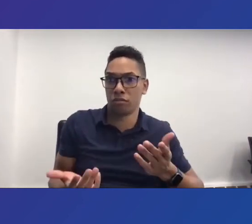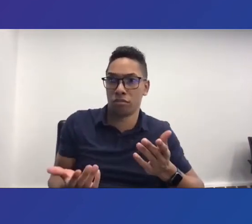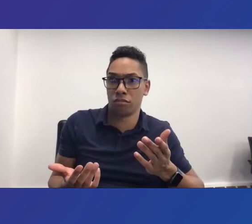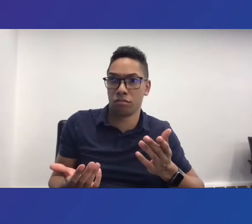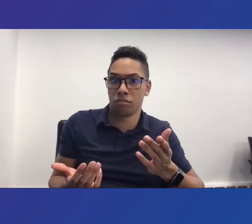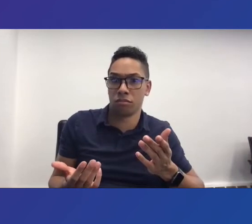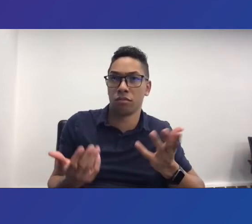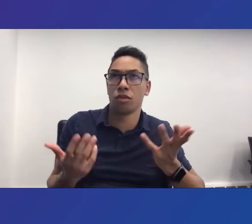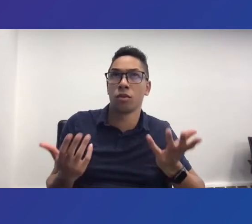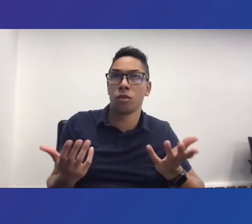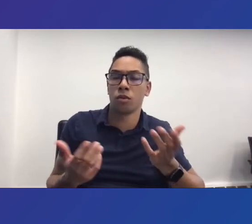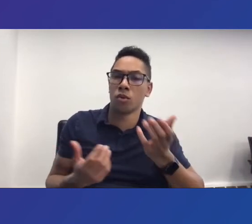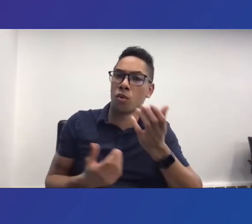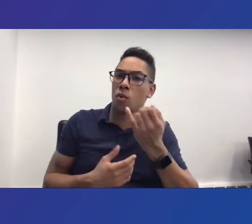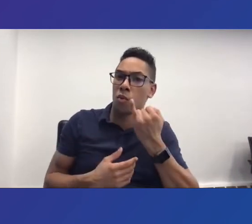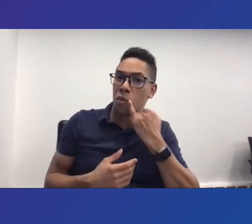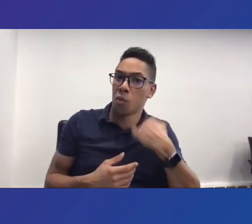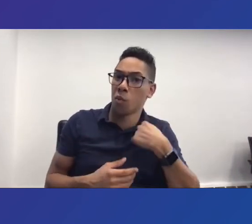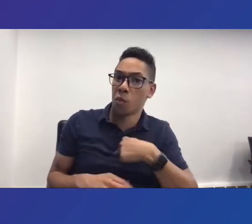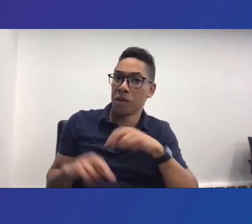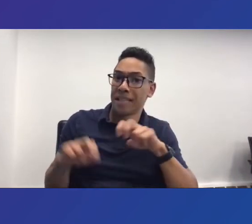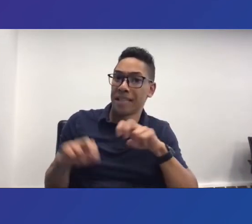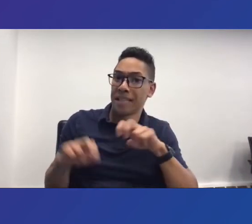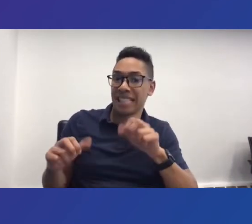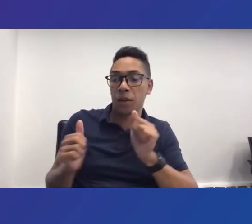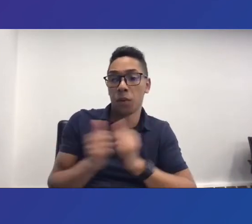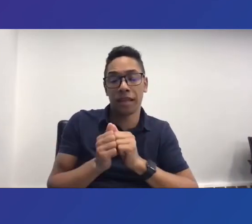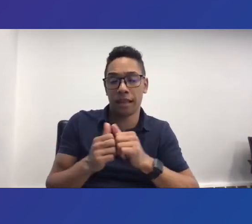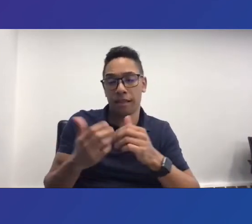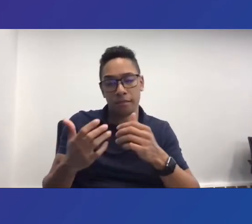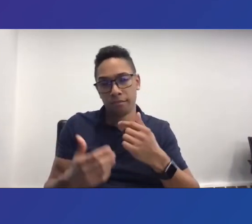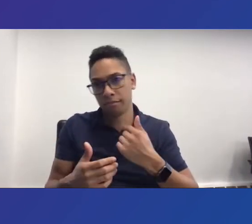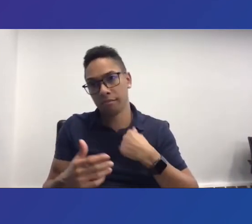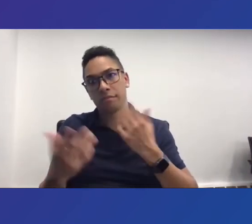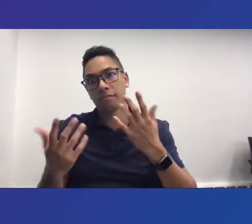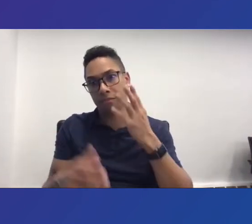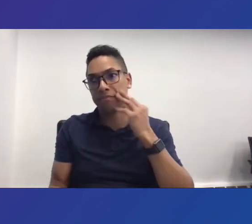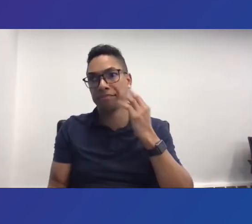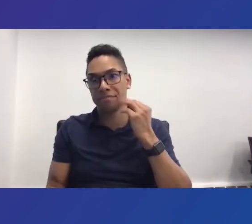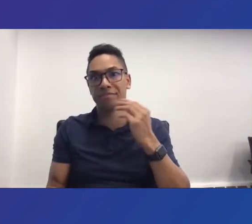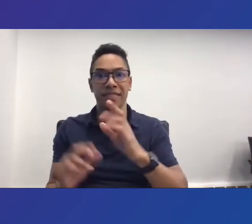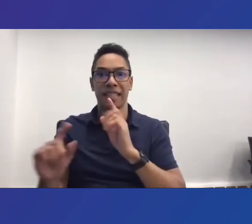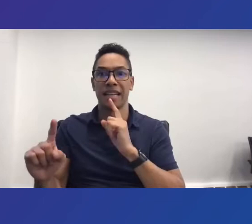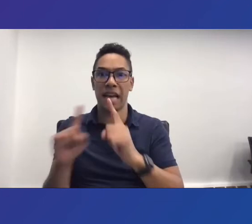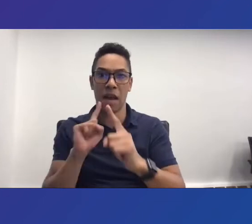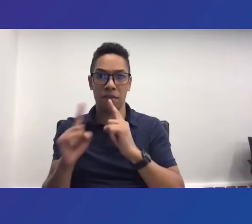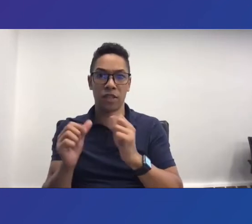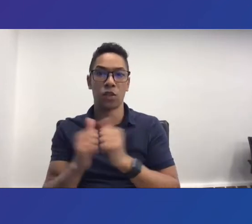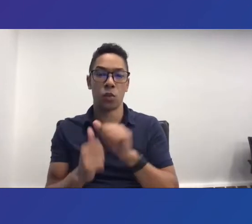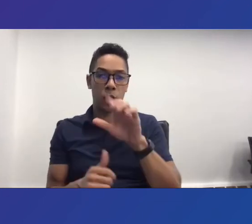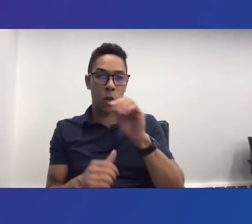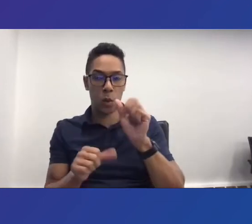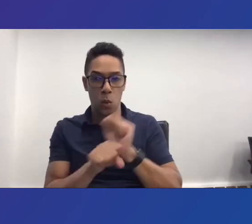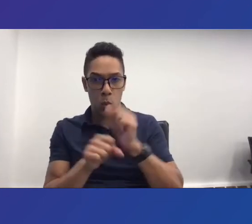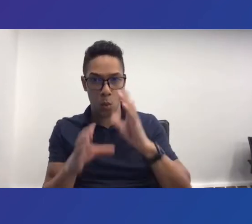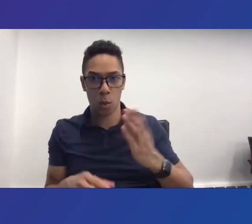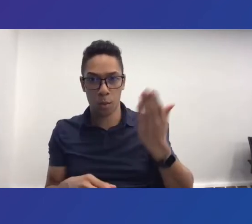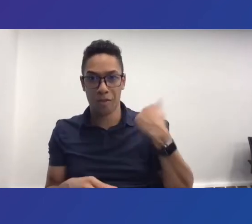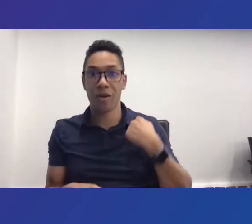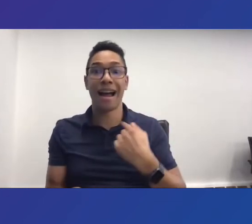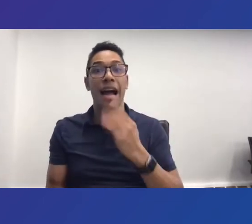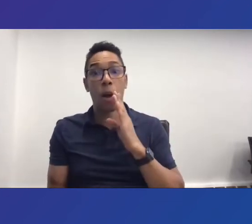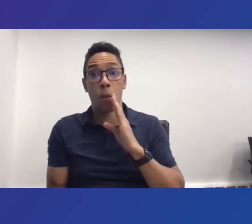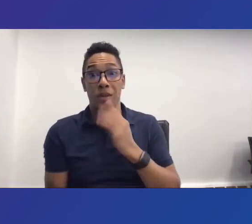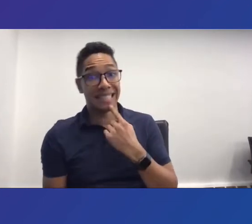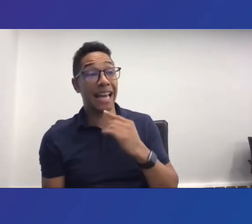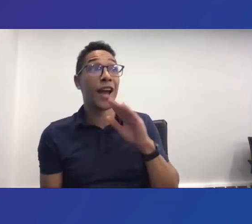So if we're sitting down with and I've had a conversation like this with a colleague actually, and I would say things like, if